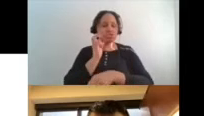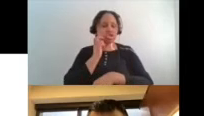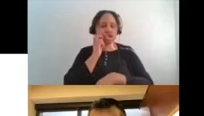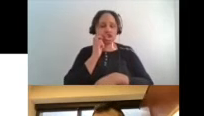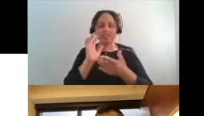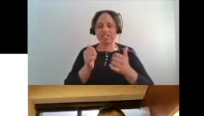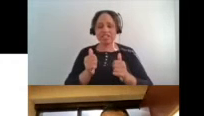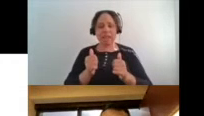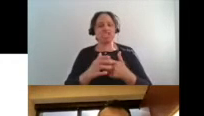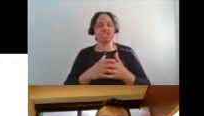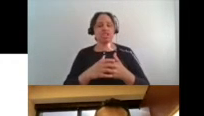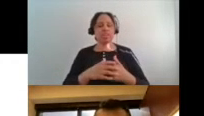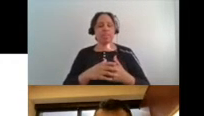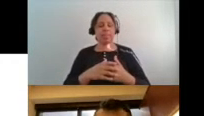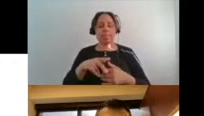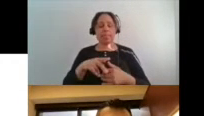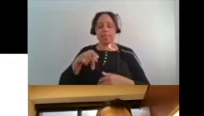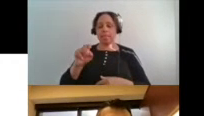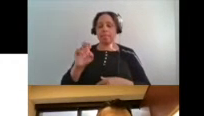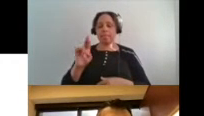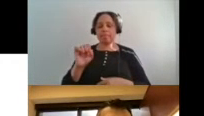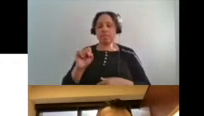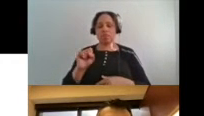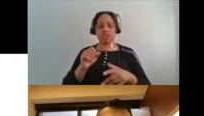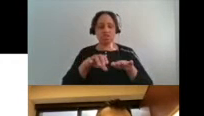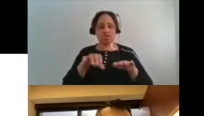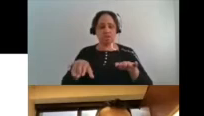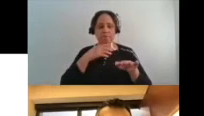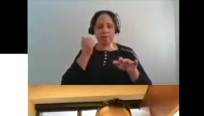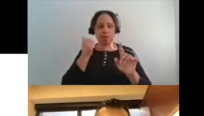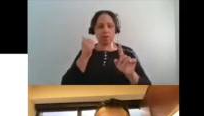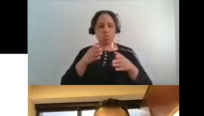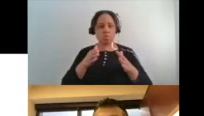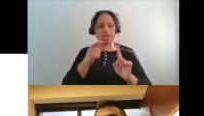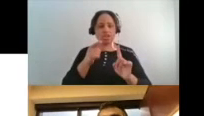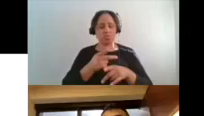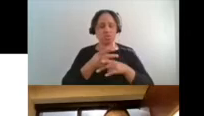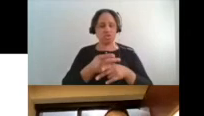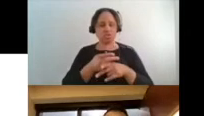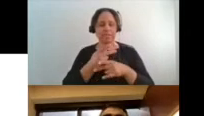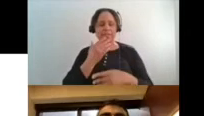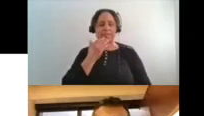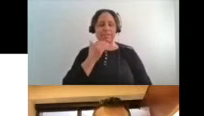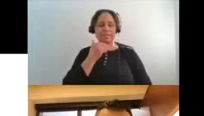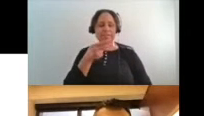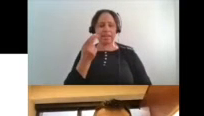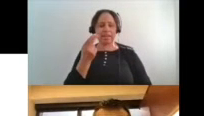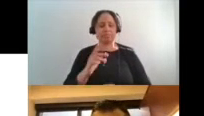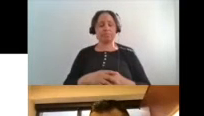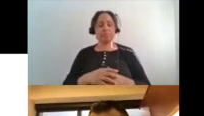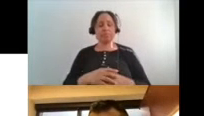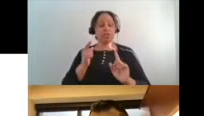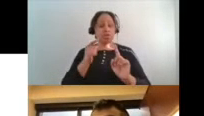transplant for many patients is a better way to treat diabetes, okay? There's a couple different ways, but the goal is to eventually get you to